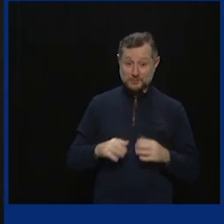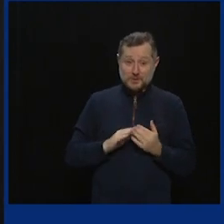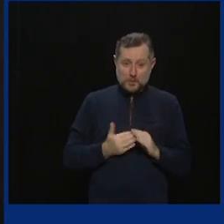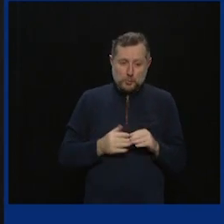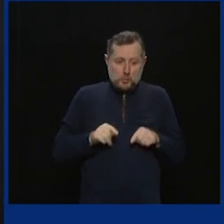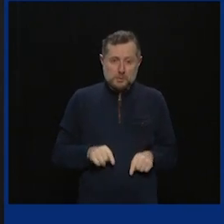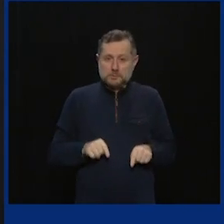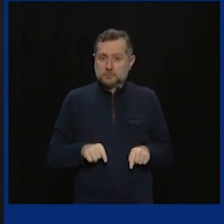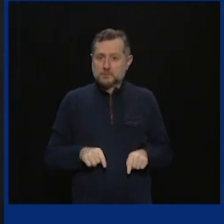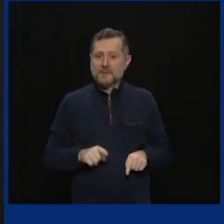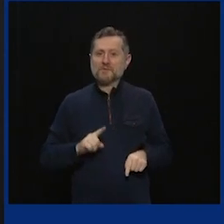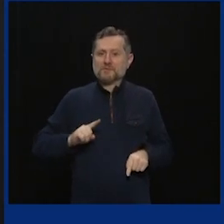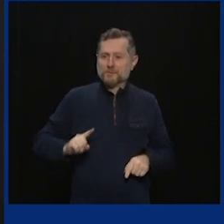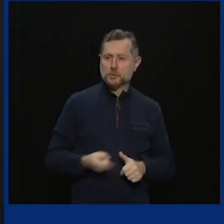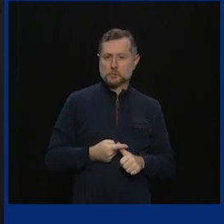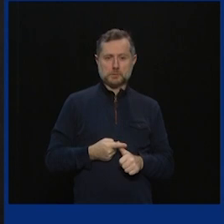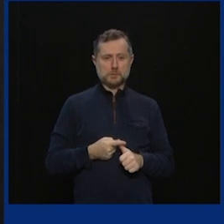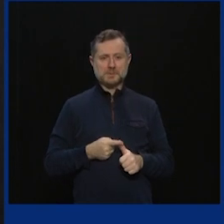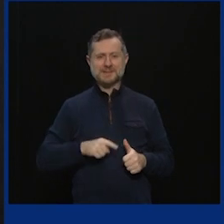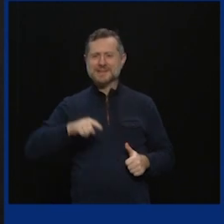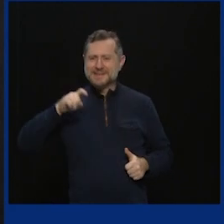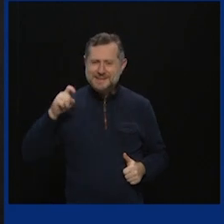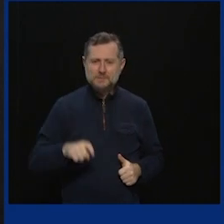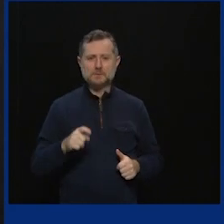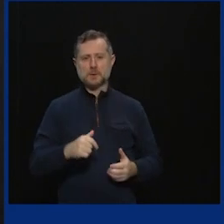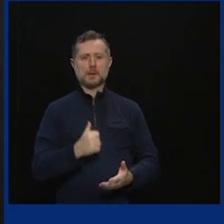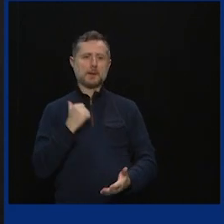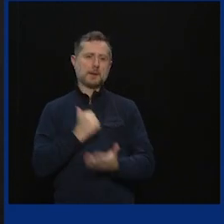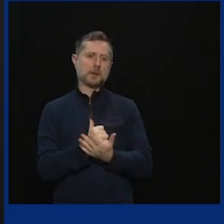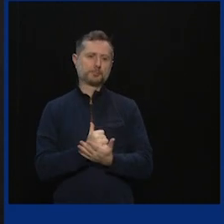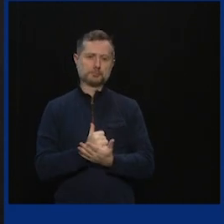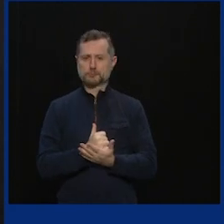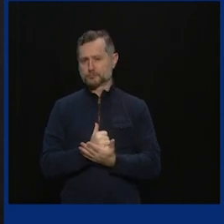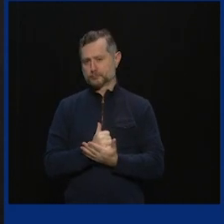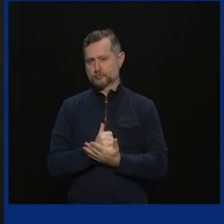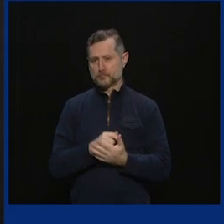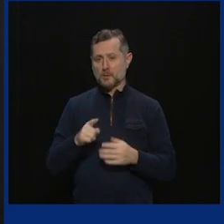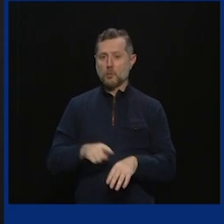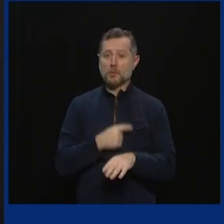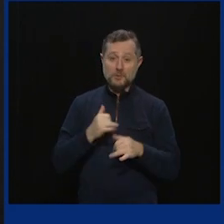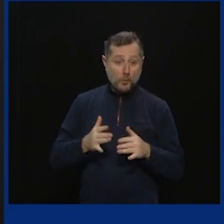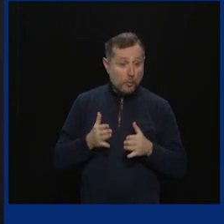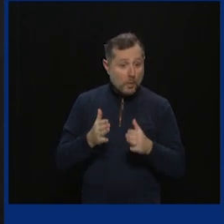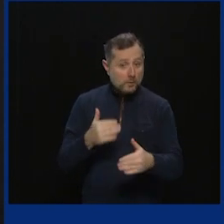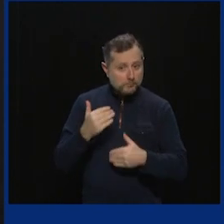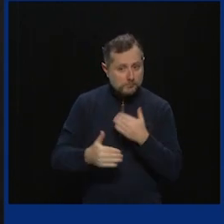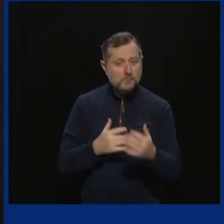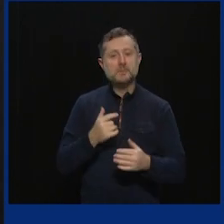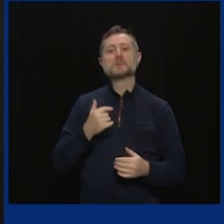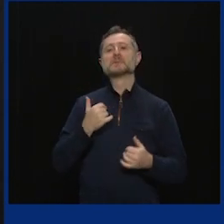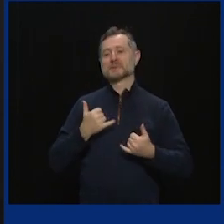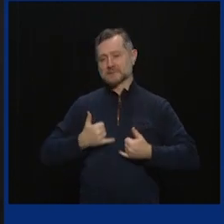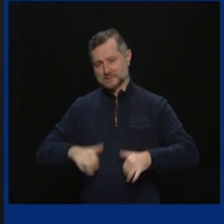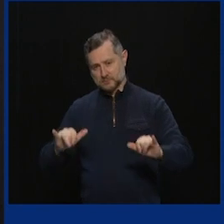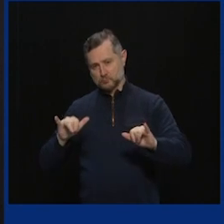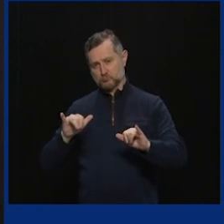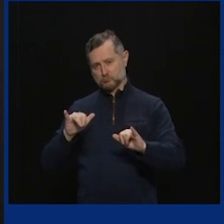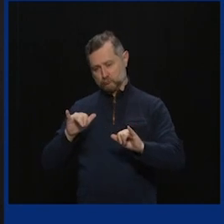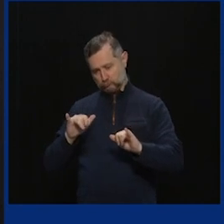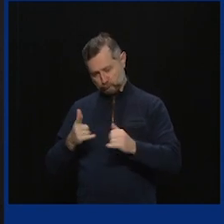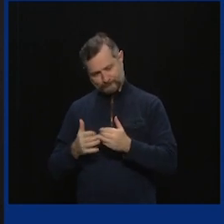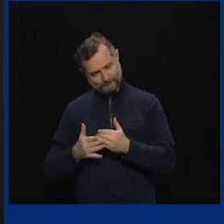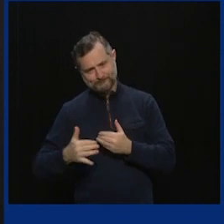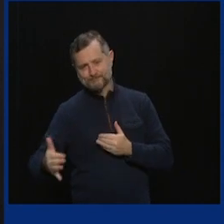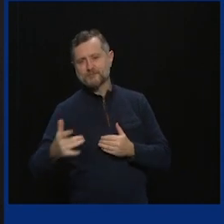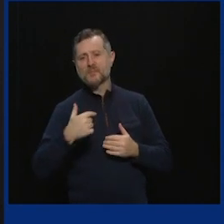this assistance. It's been a long road so far. It's still going to be a long road ahead, but we are on the right track. So again, thank you all, and it's